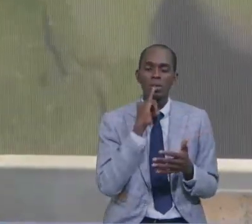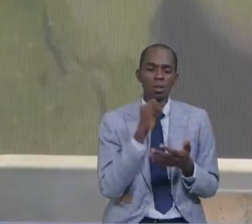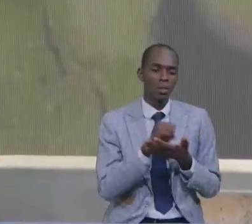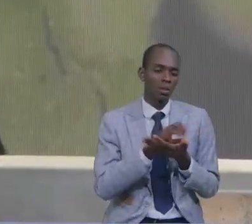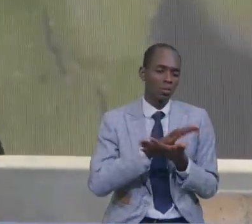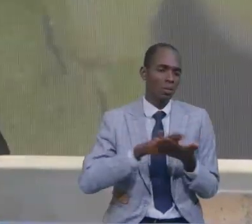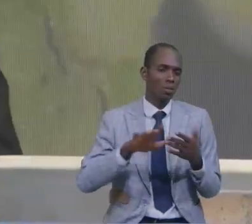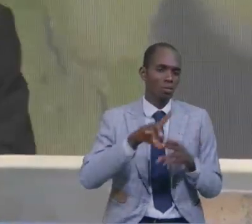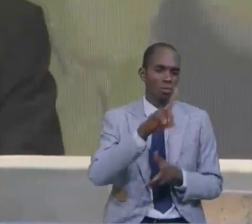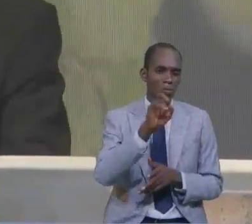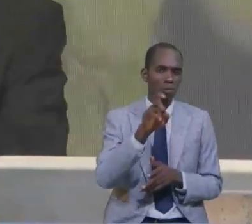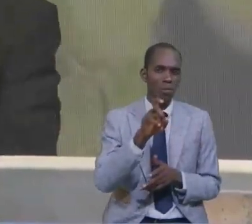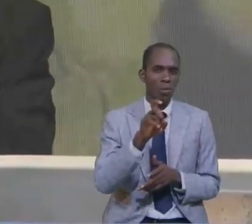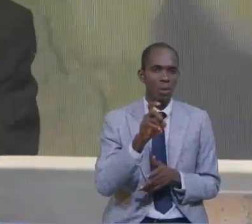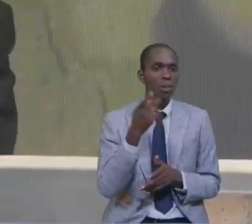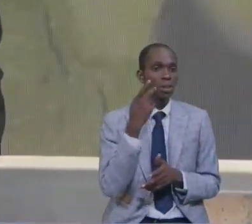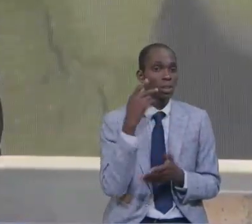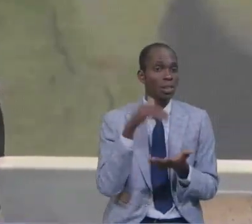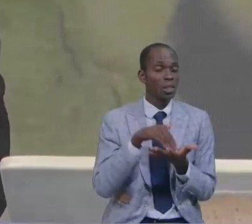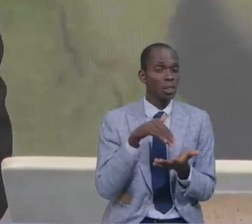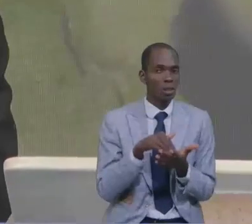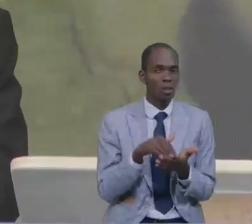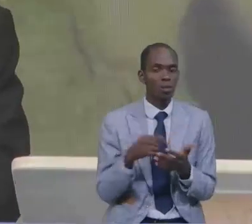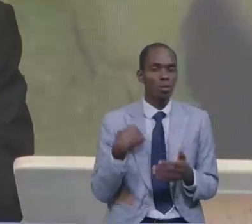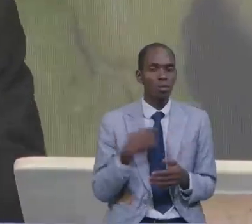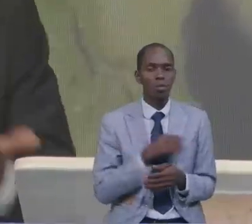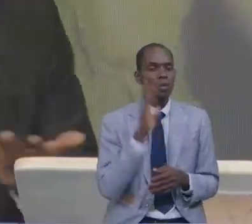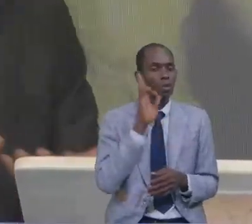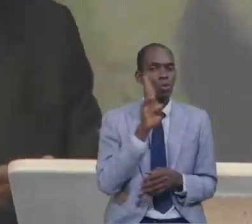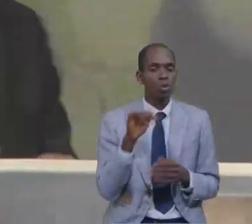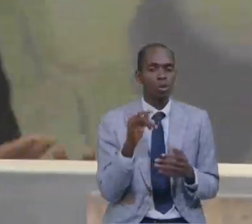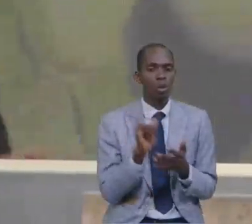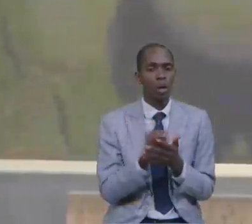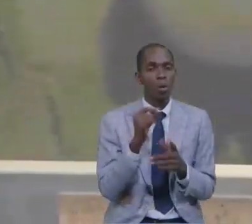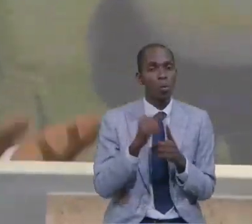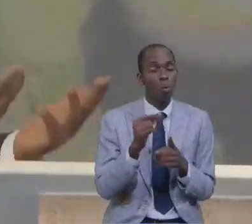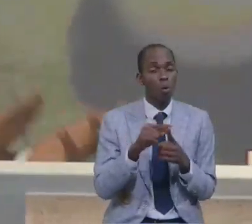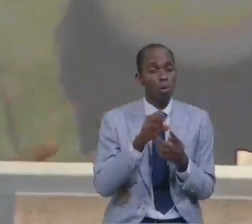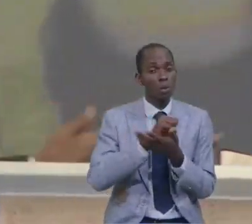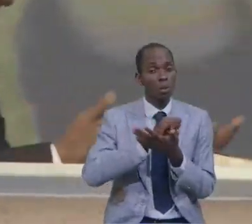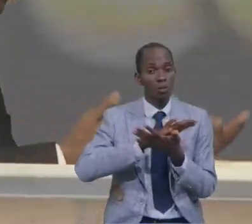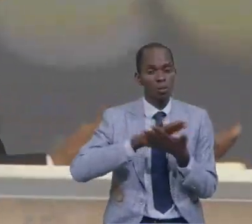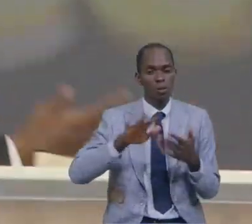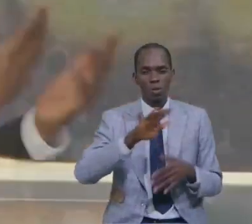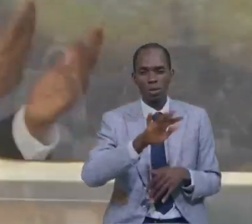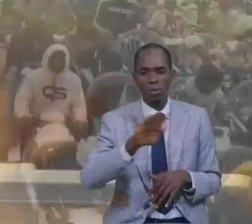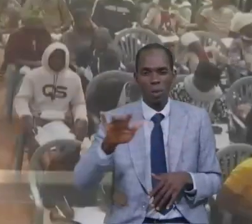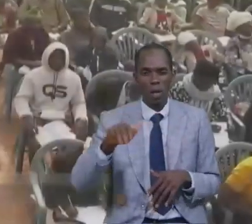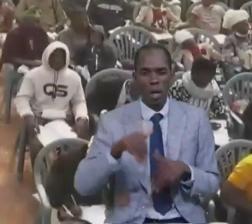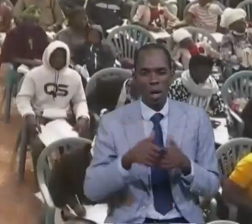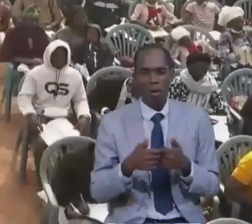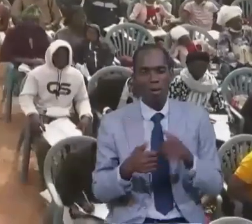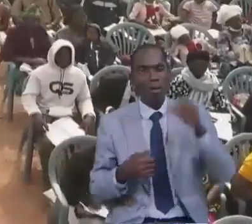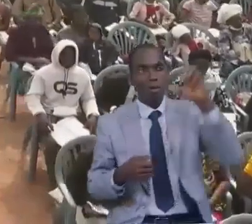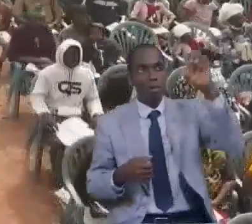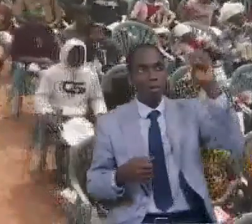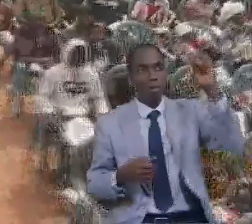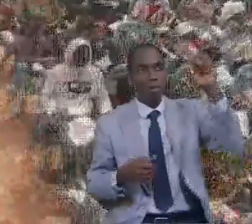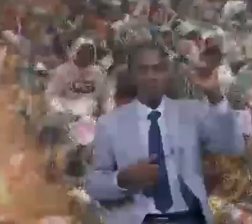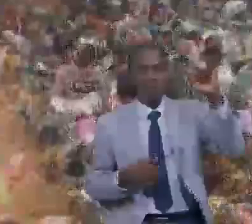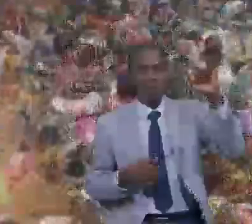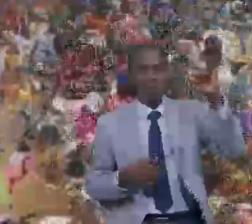sanctification to give you understanding, so that I know when I say I